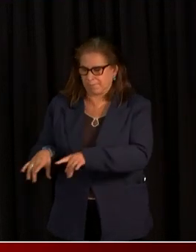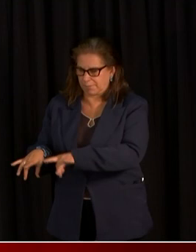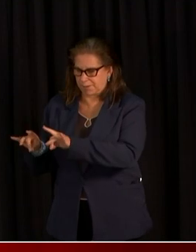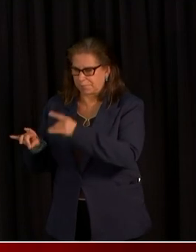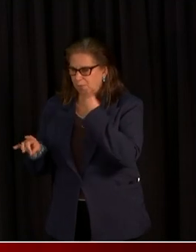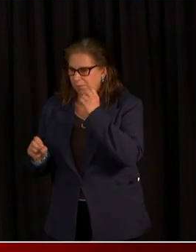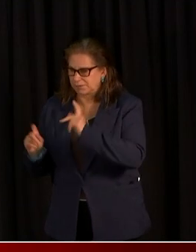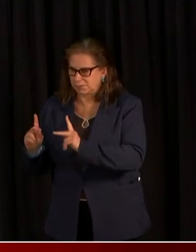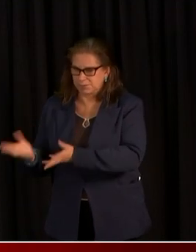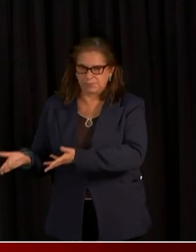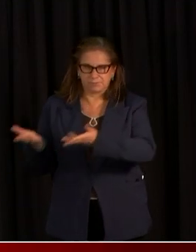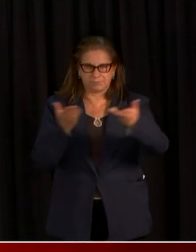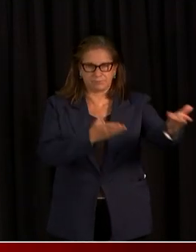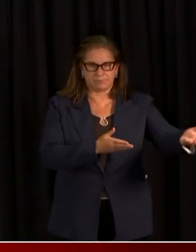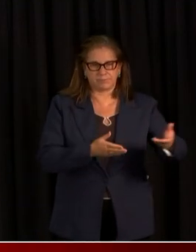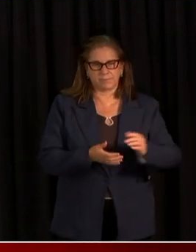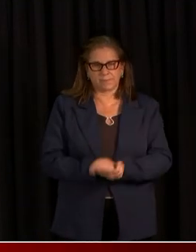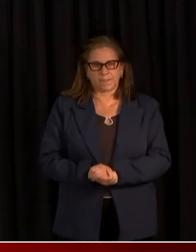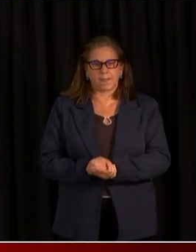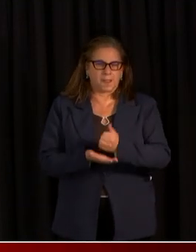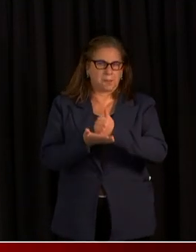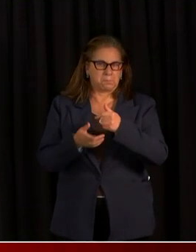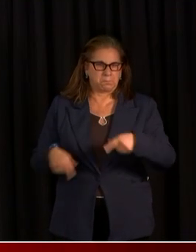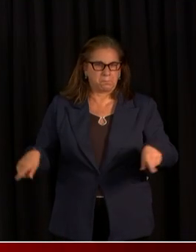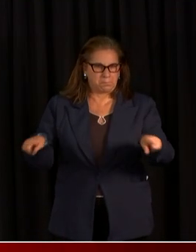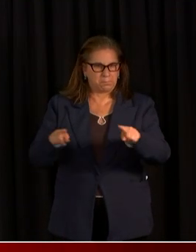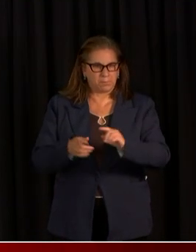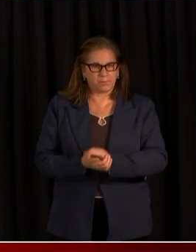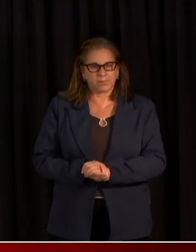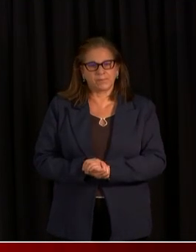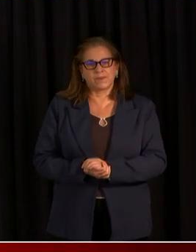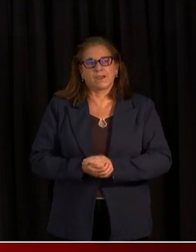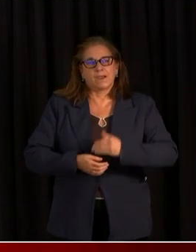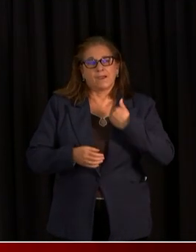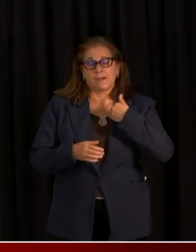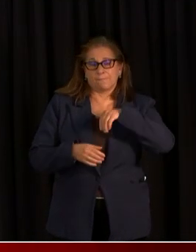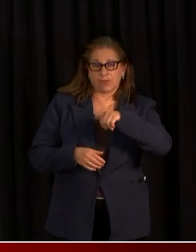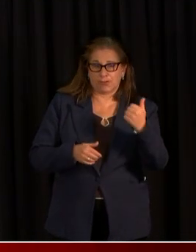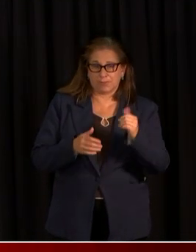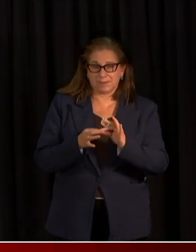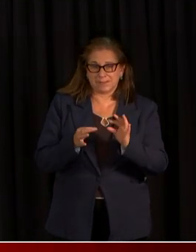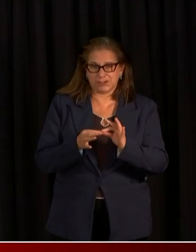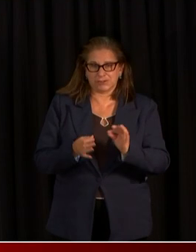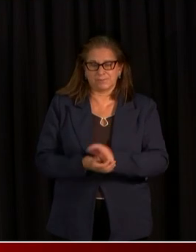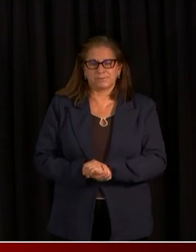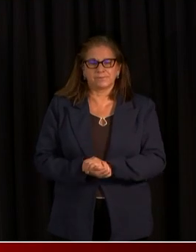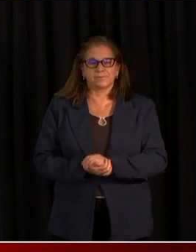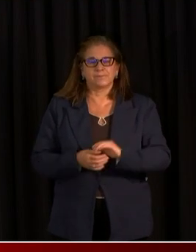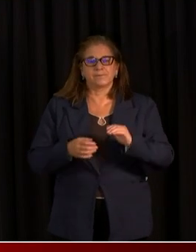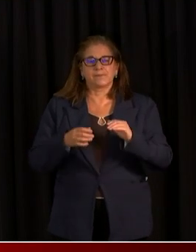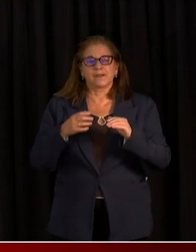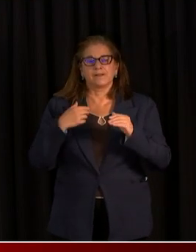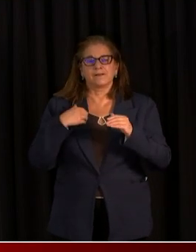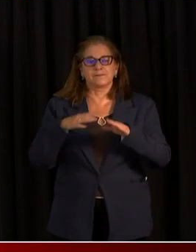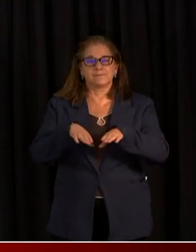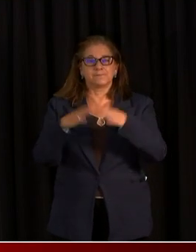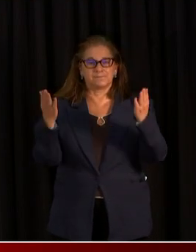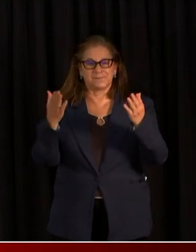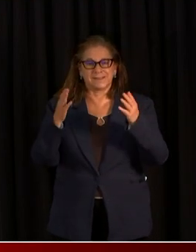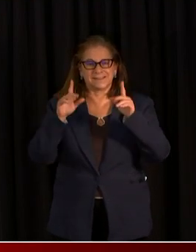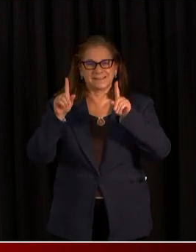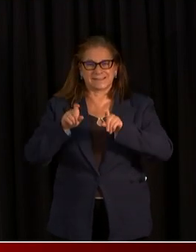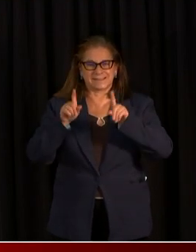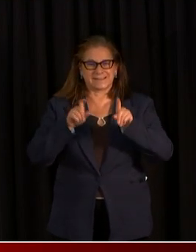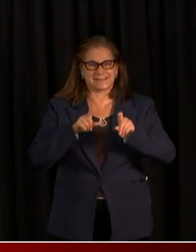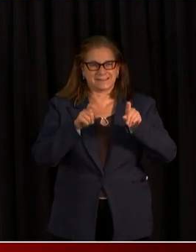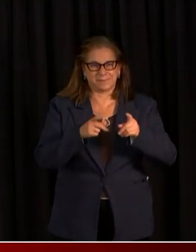I also want to mention that we will resume testing at our public supported